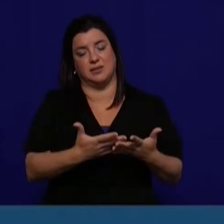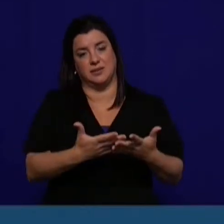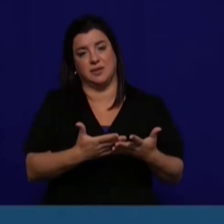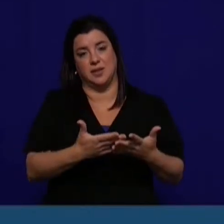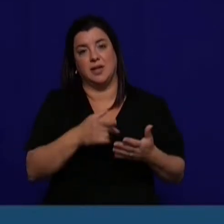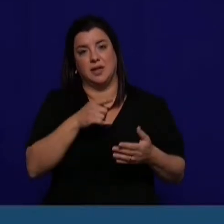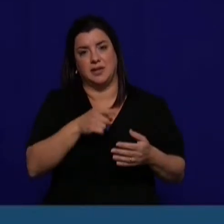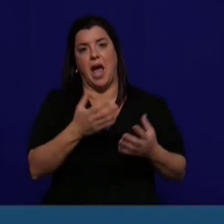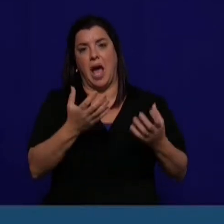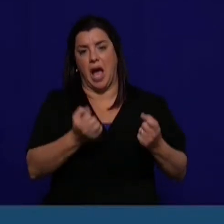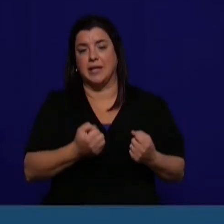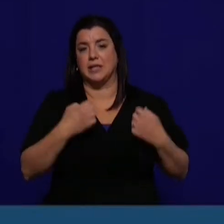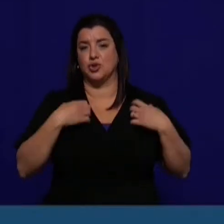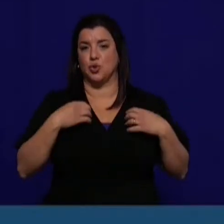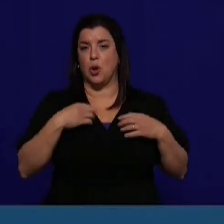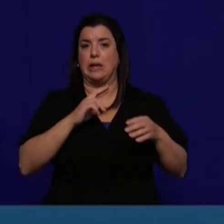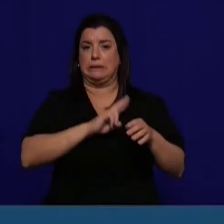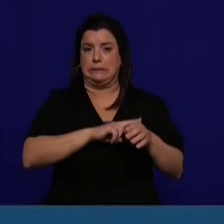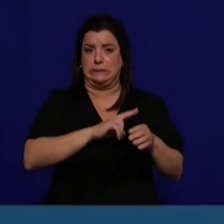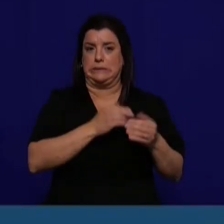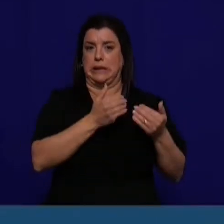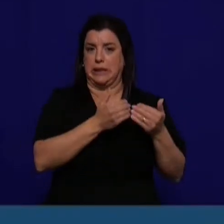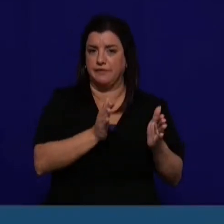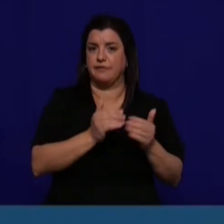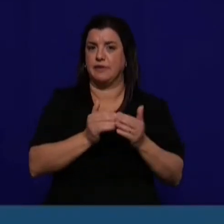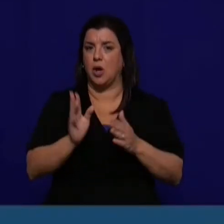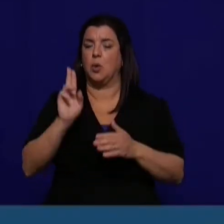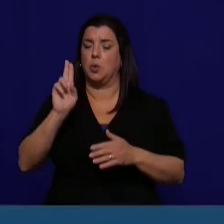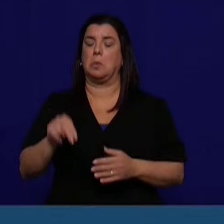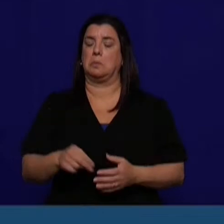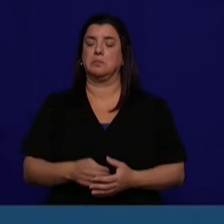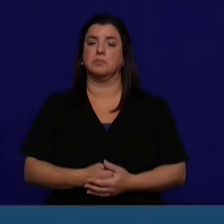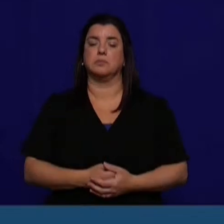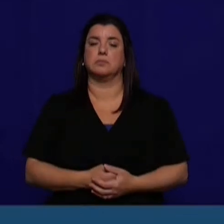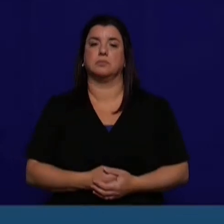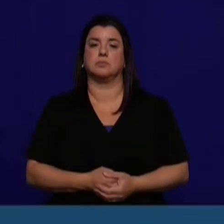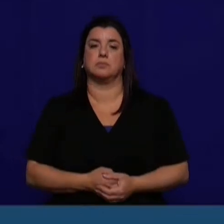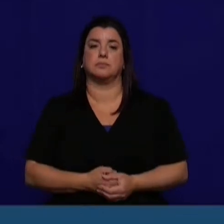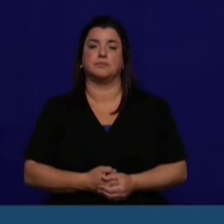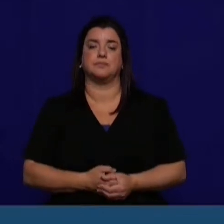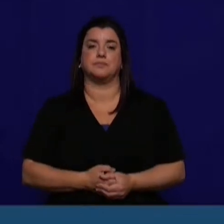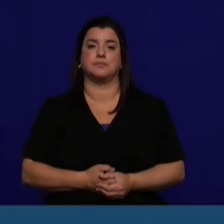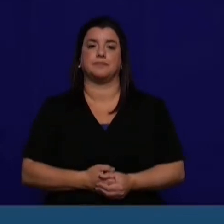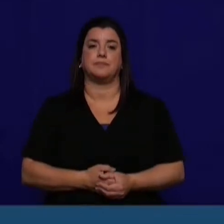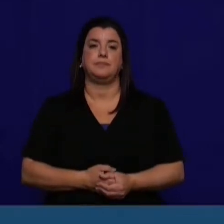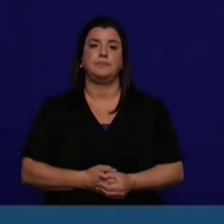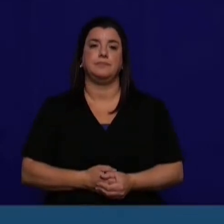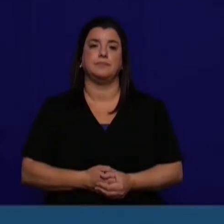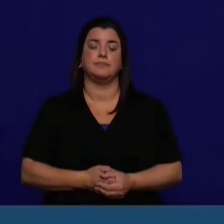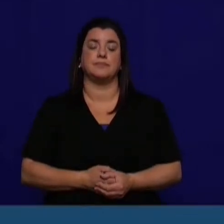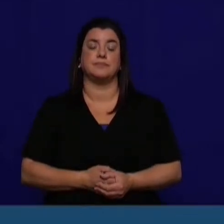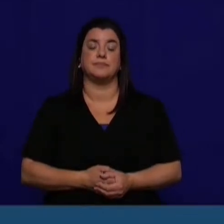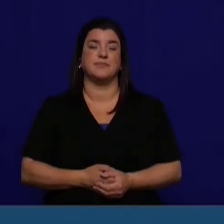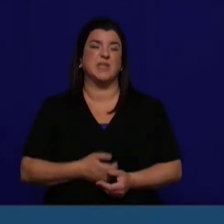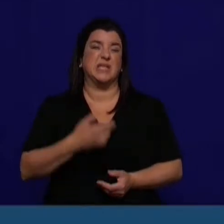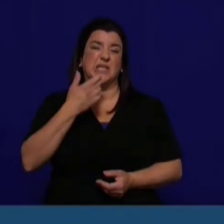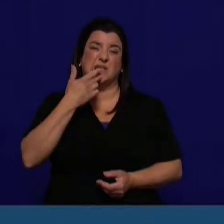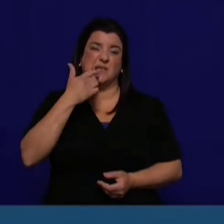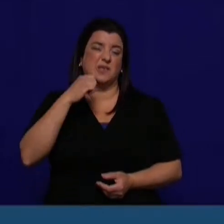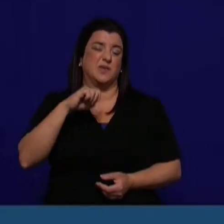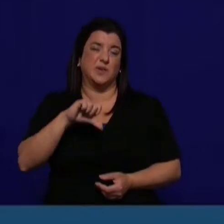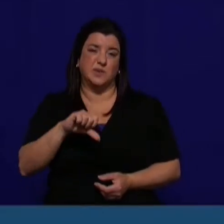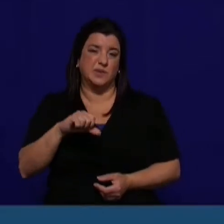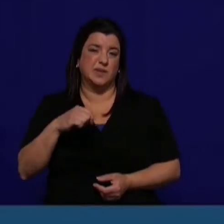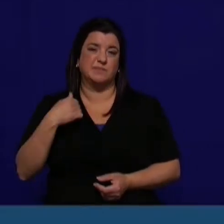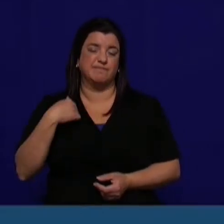għandna l-istituzzjonijiet li issa jistgħu jiftħu wkoll. Iva, hija sfortuna ħafna li tara li